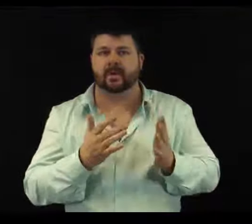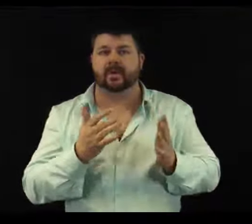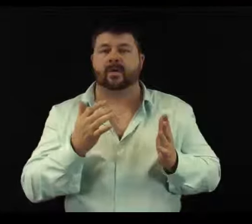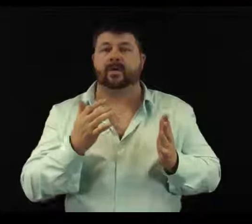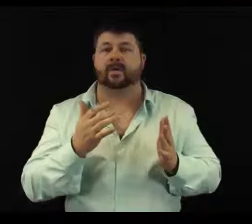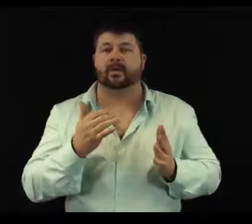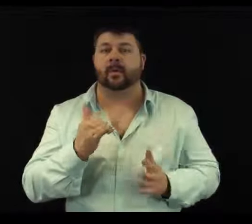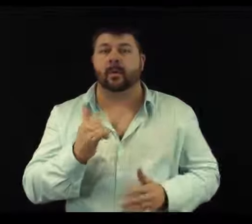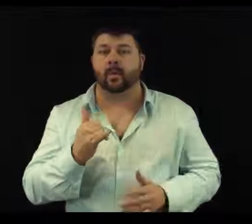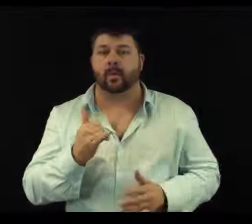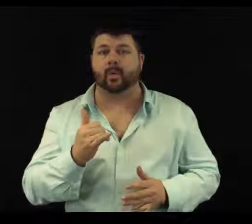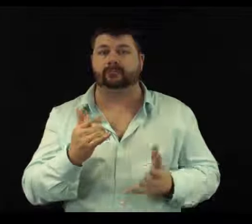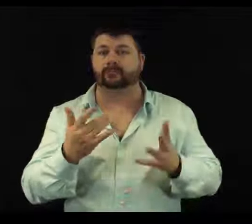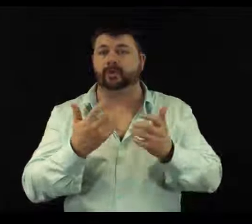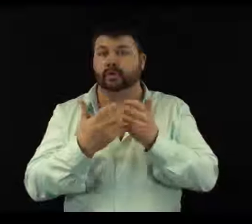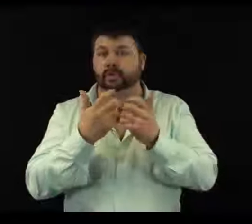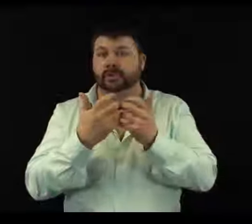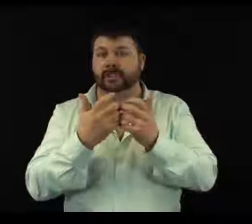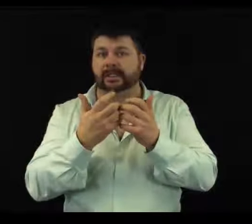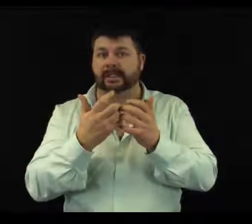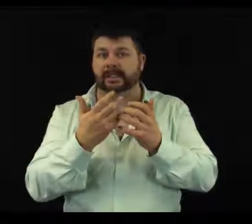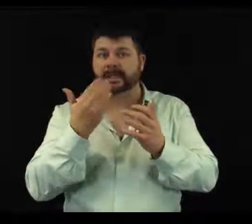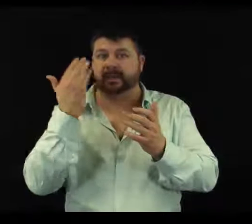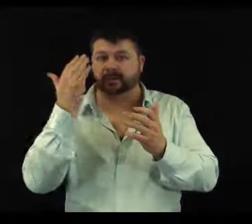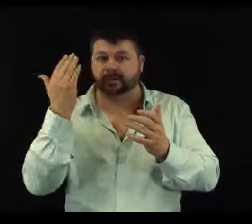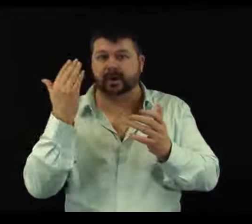but considering you often get 30 hours of audio in a